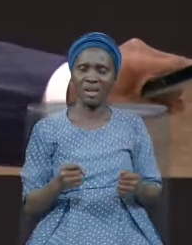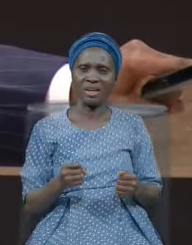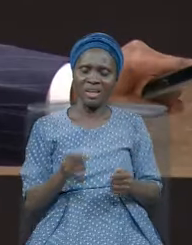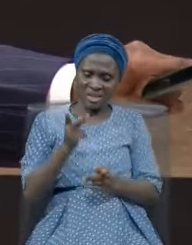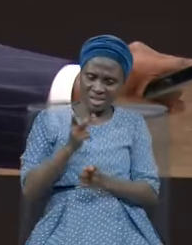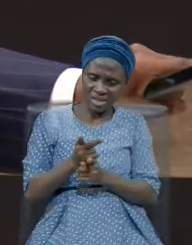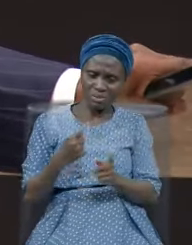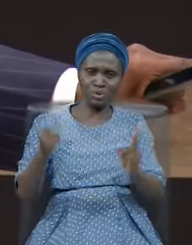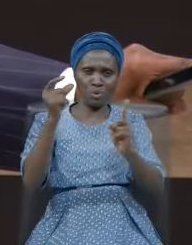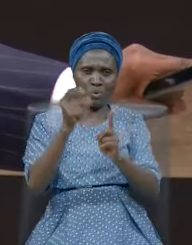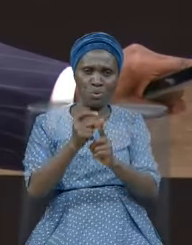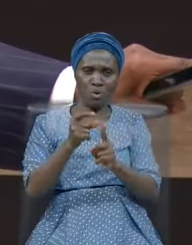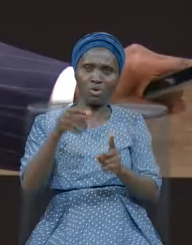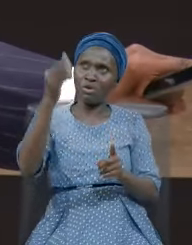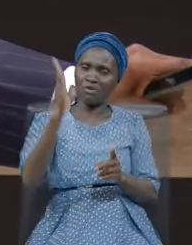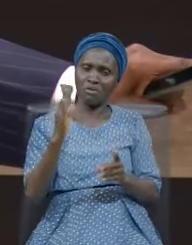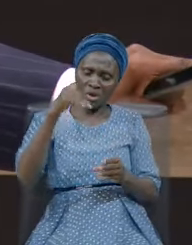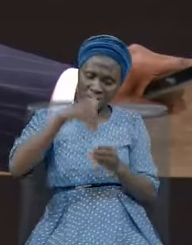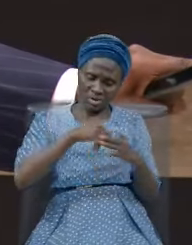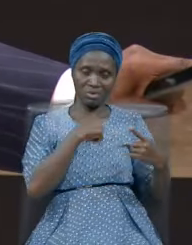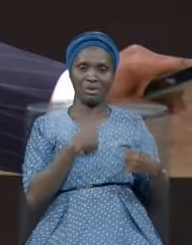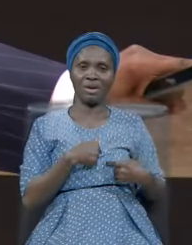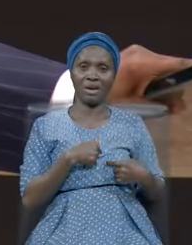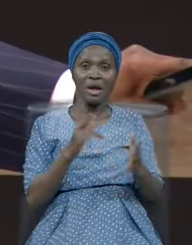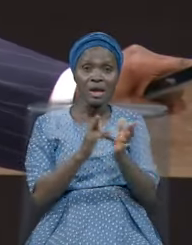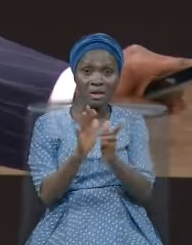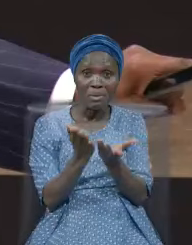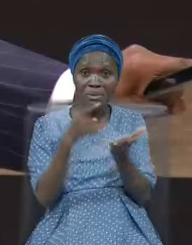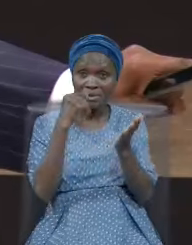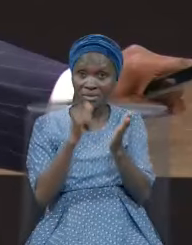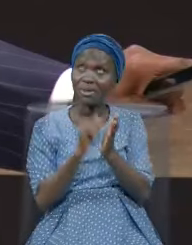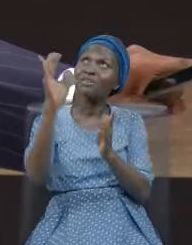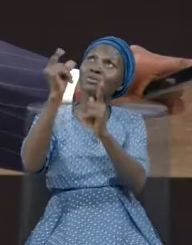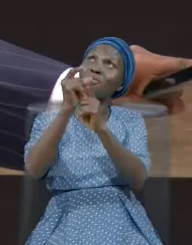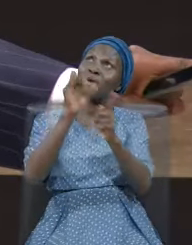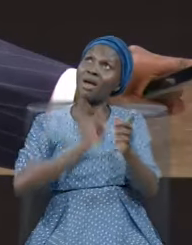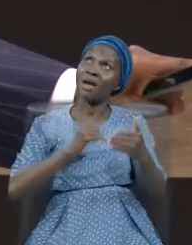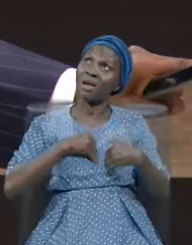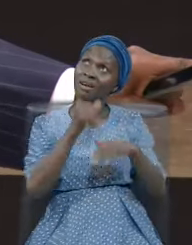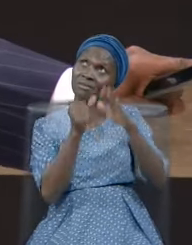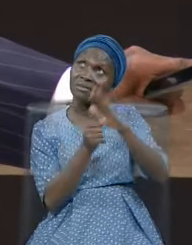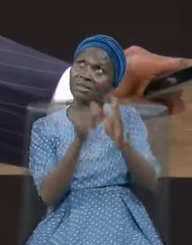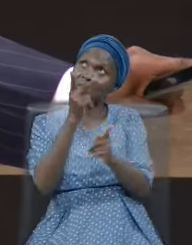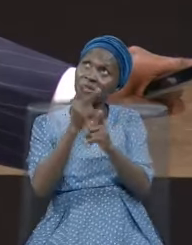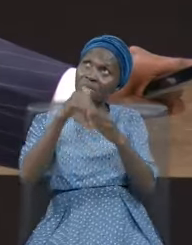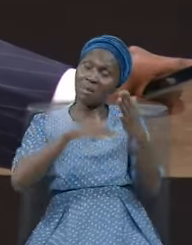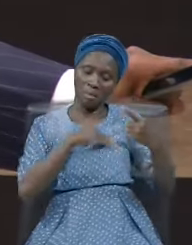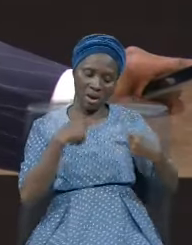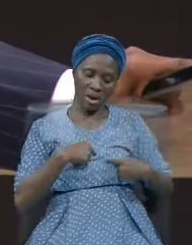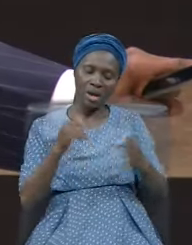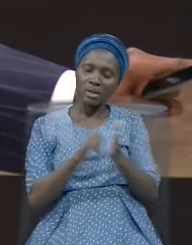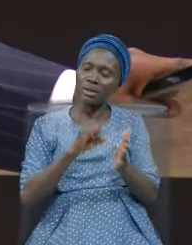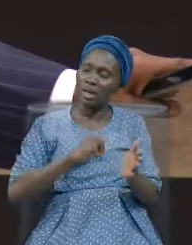out. Your word, thy word, have I hid in my heart, that I might not